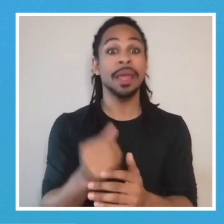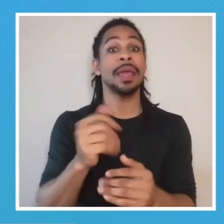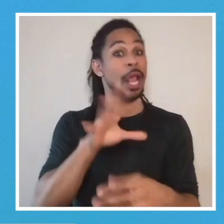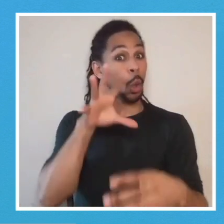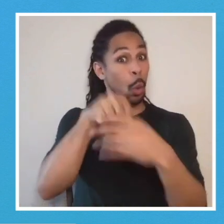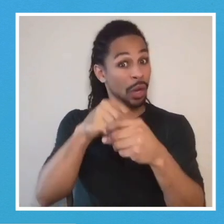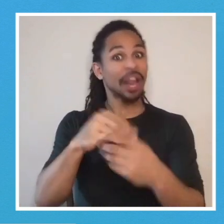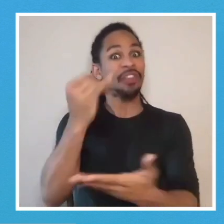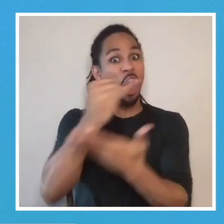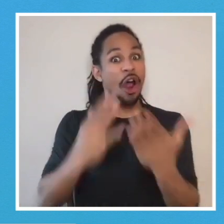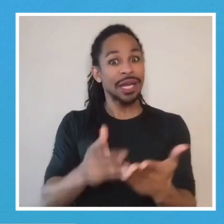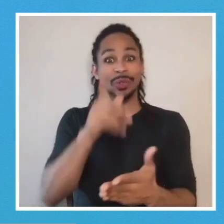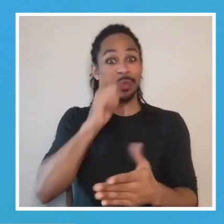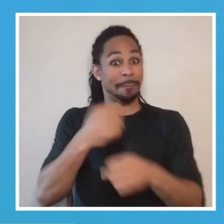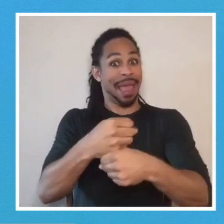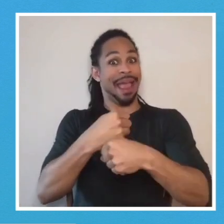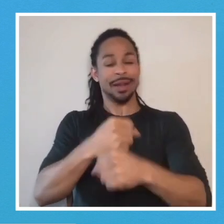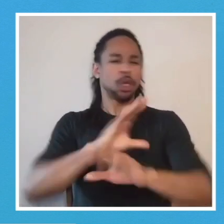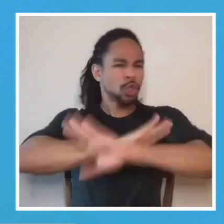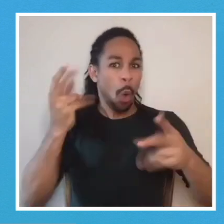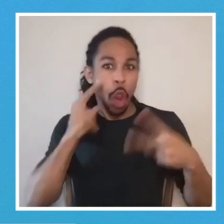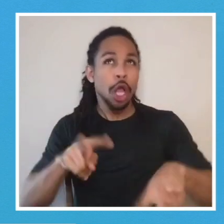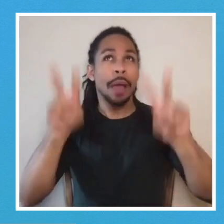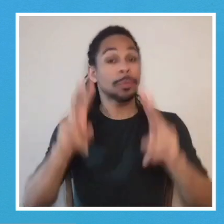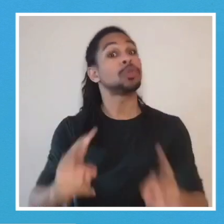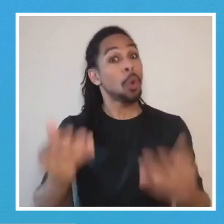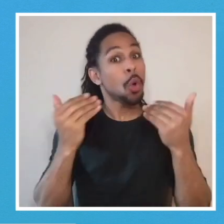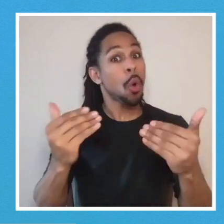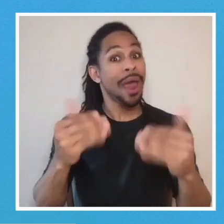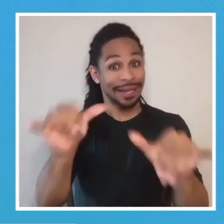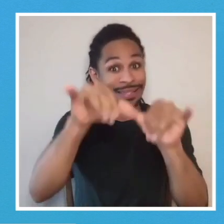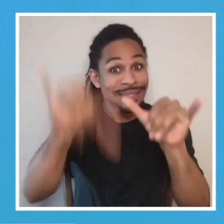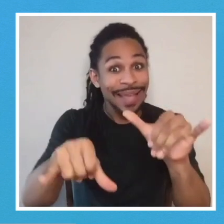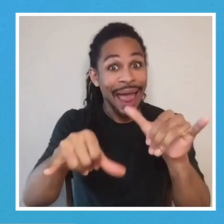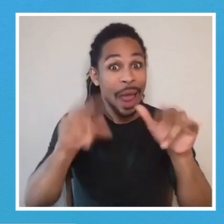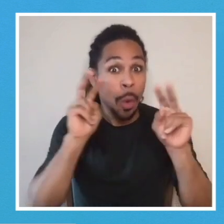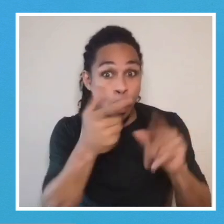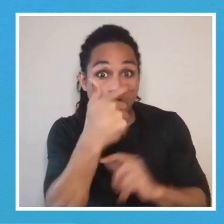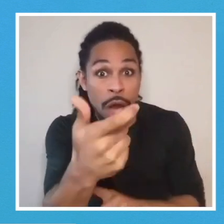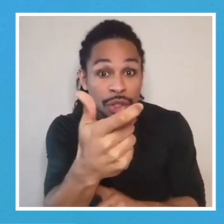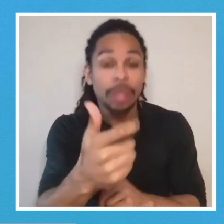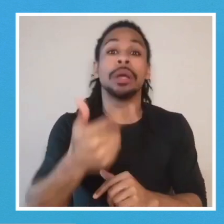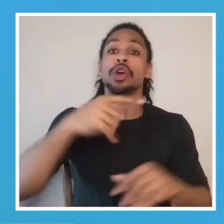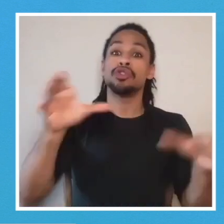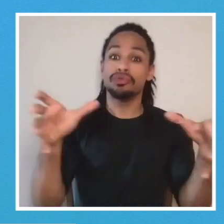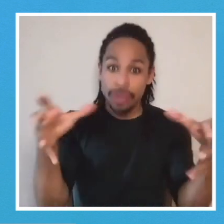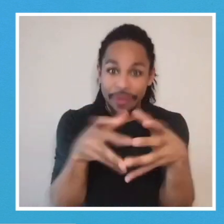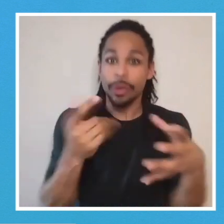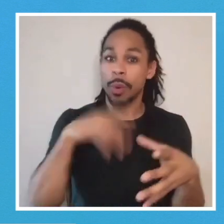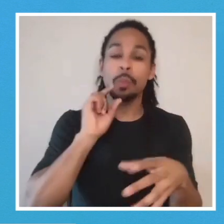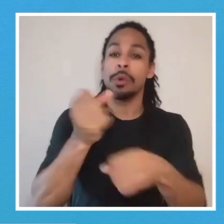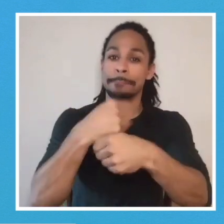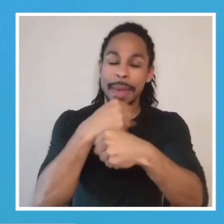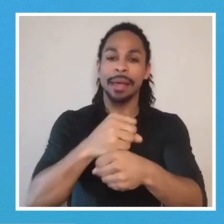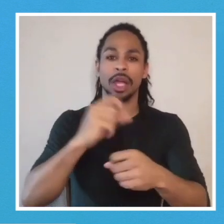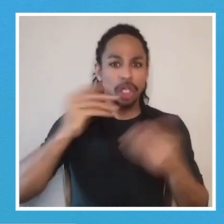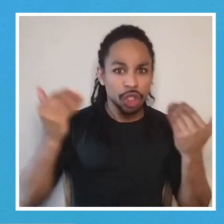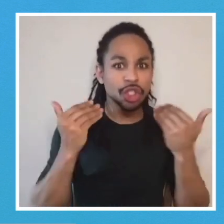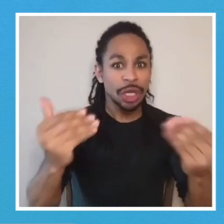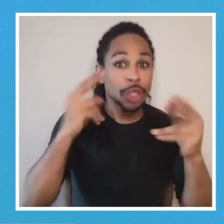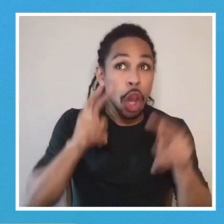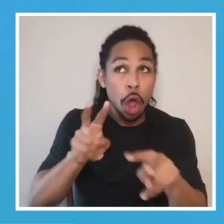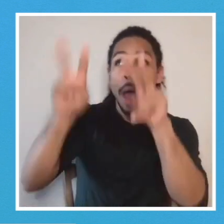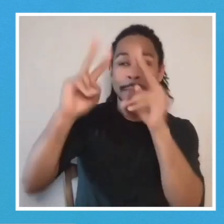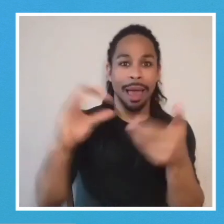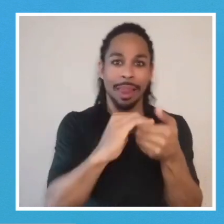Up. So stick around as together we create a Just Look Up Alliance. The plan